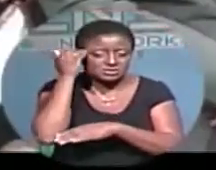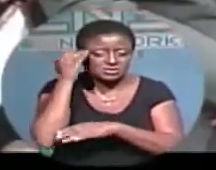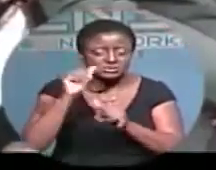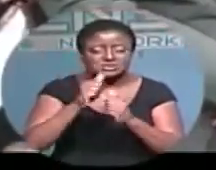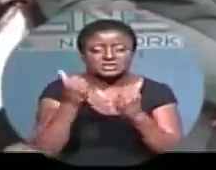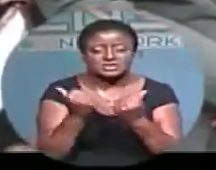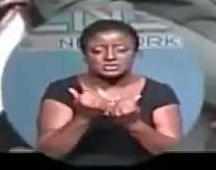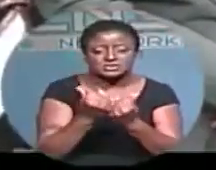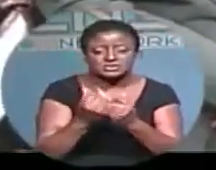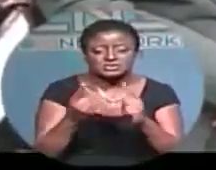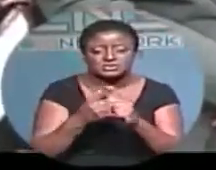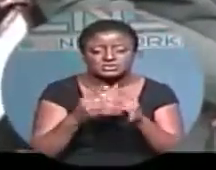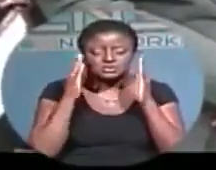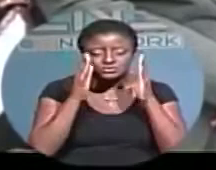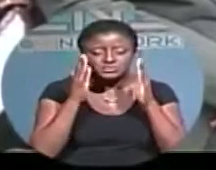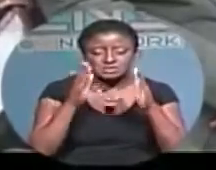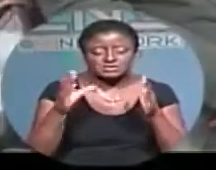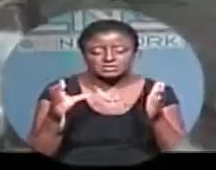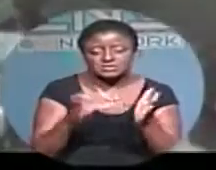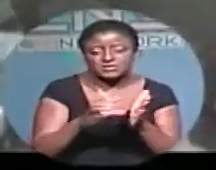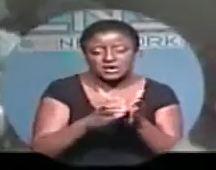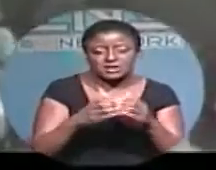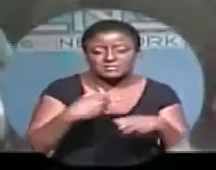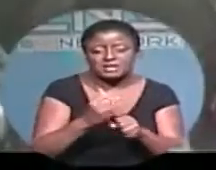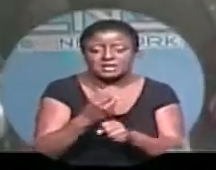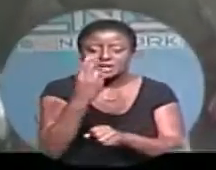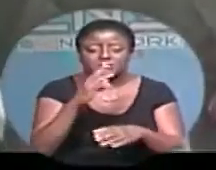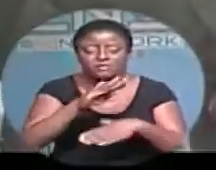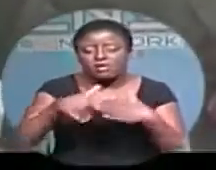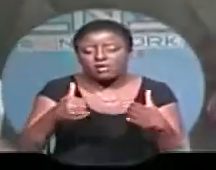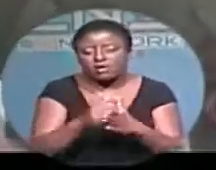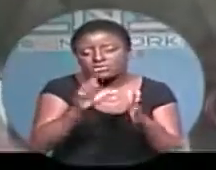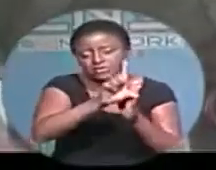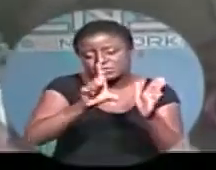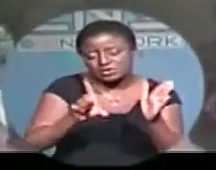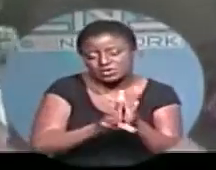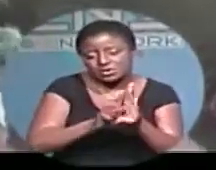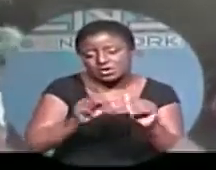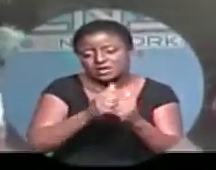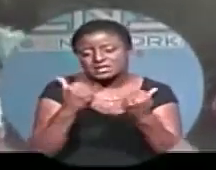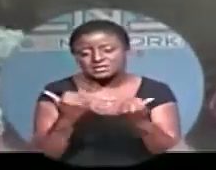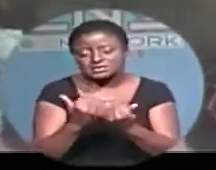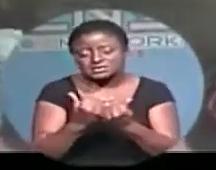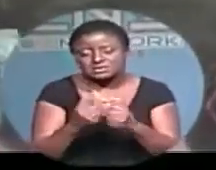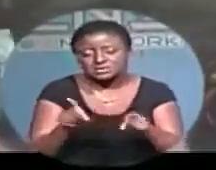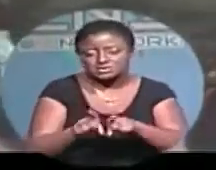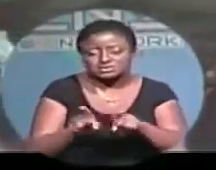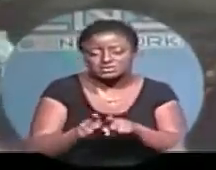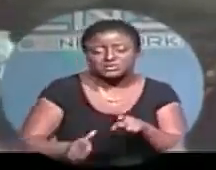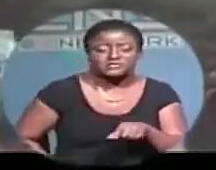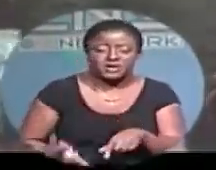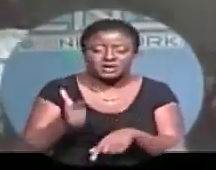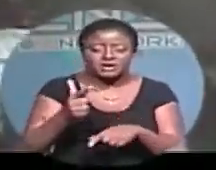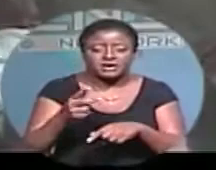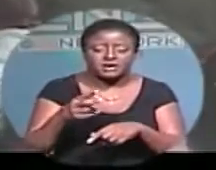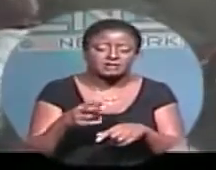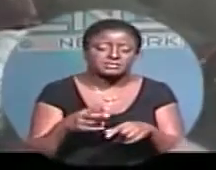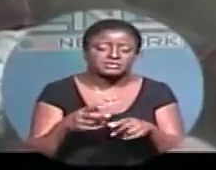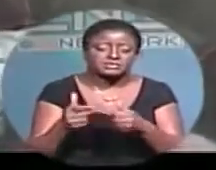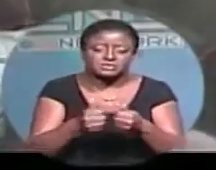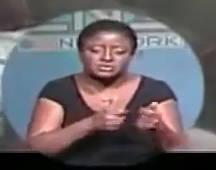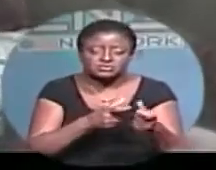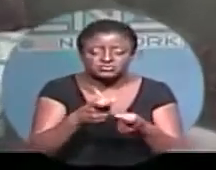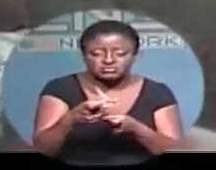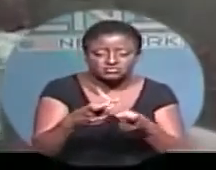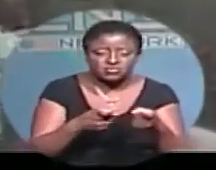made up of all the law enforcement agencies, along with a national firearms control strategy. It's proposed that swift justice and